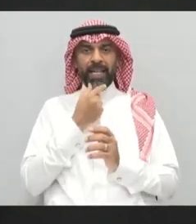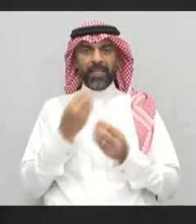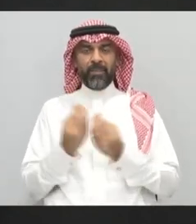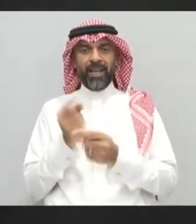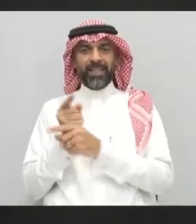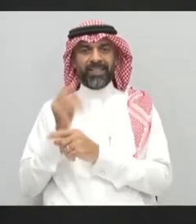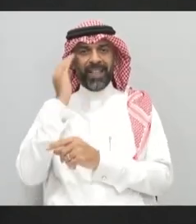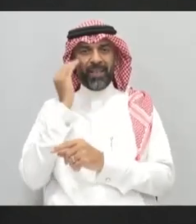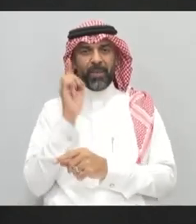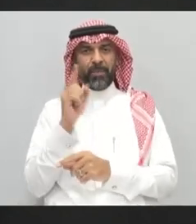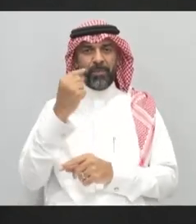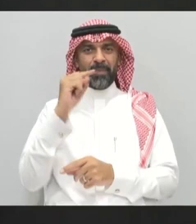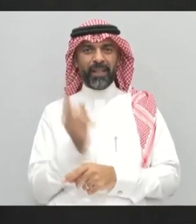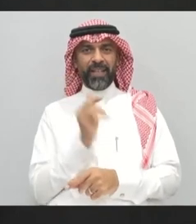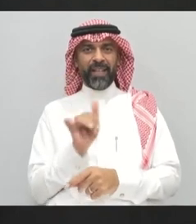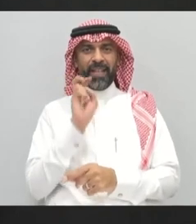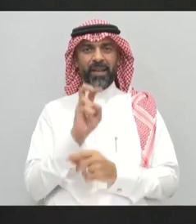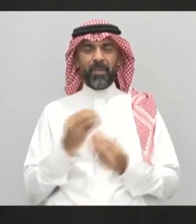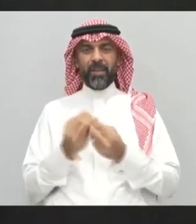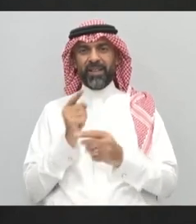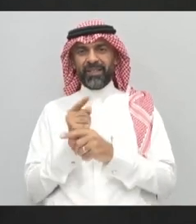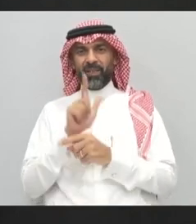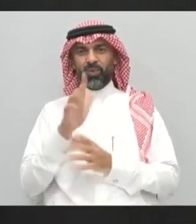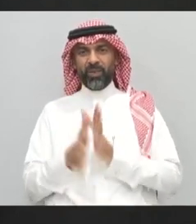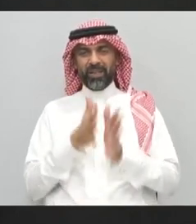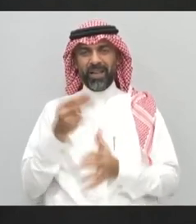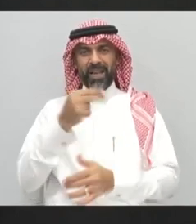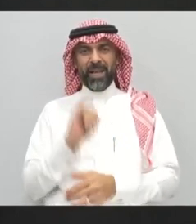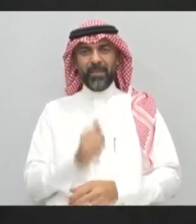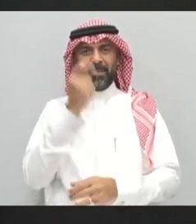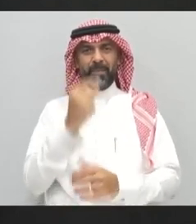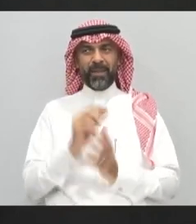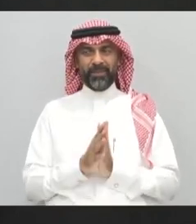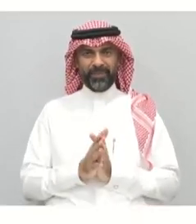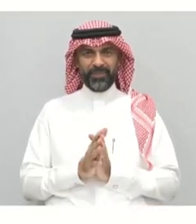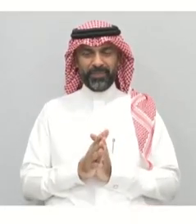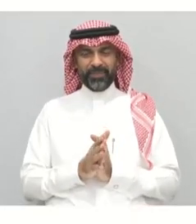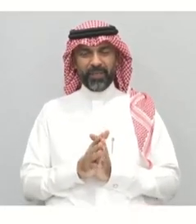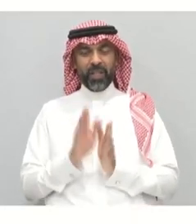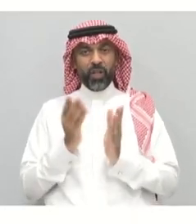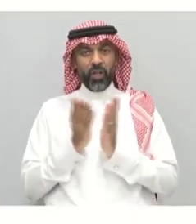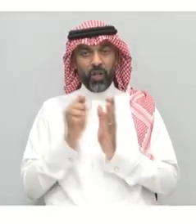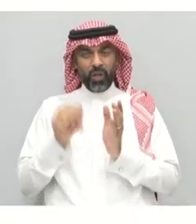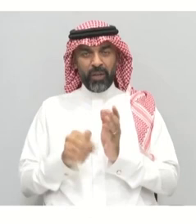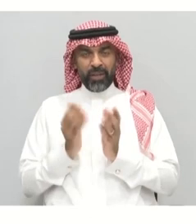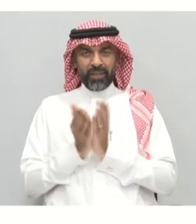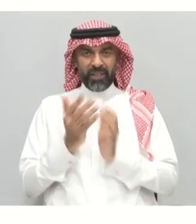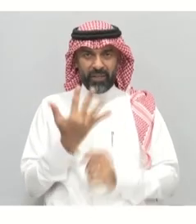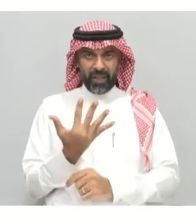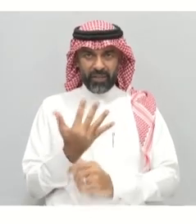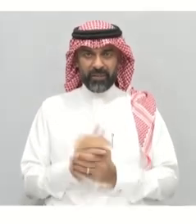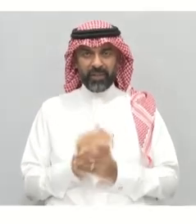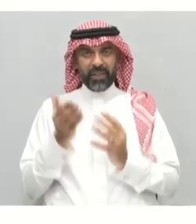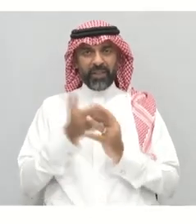Badriya Rashidi, and with my colleague, Imad Dhweb, okay? So today we have fifth grade